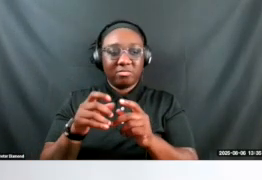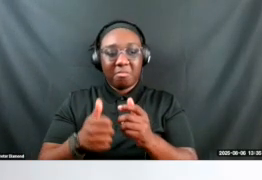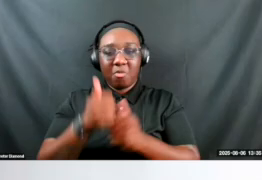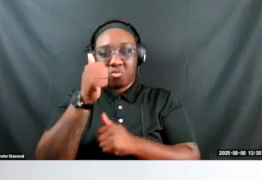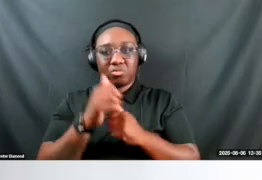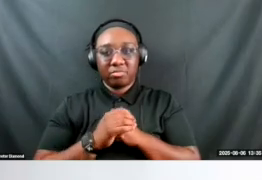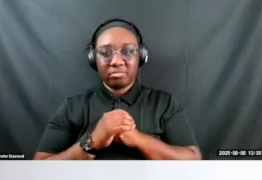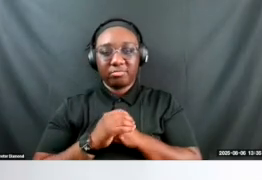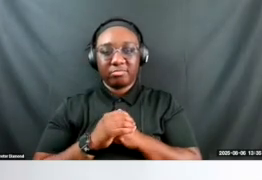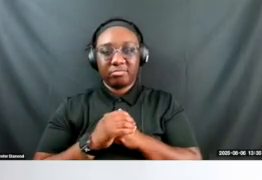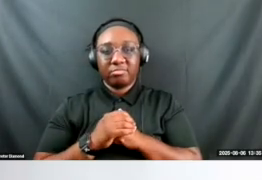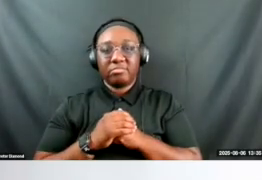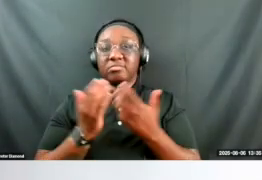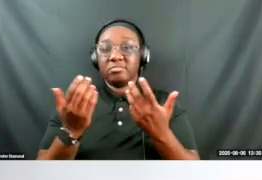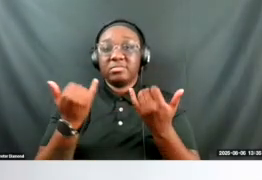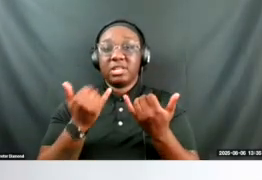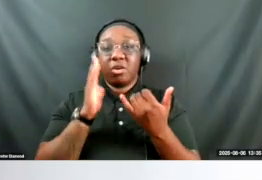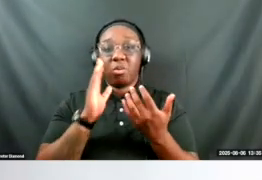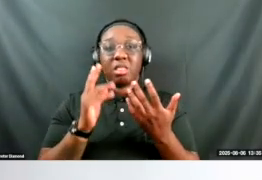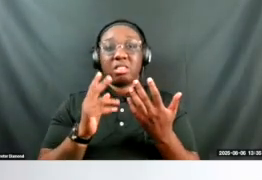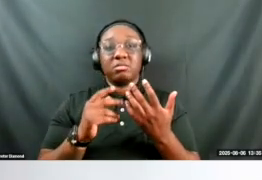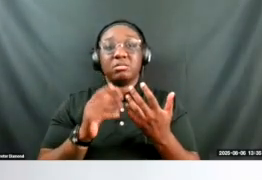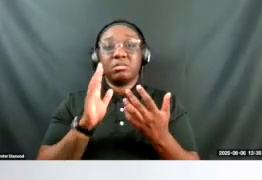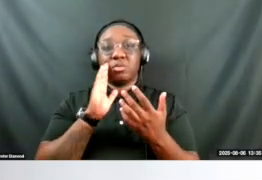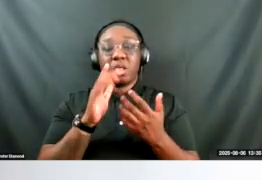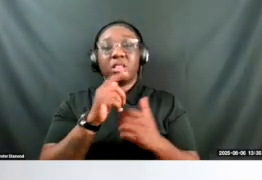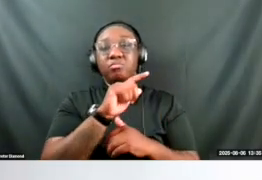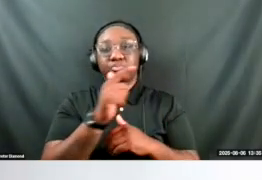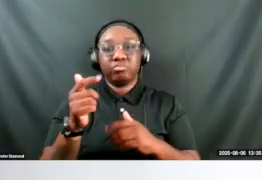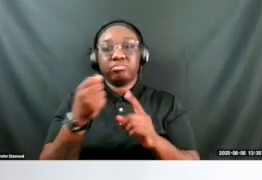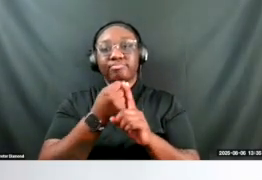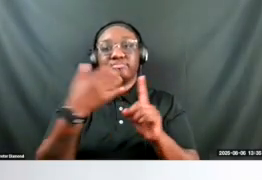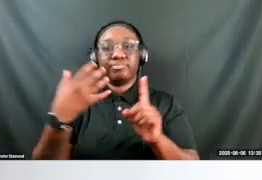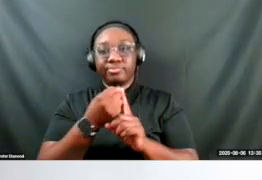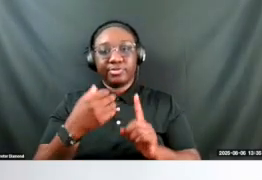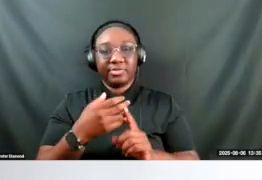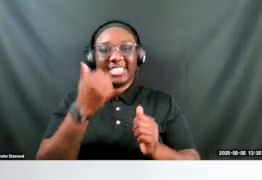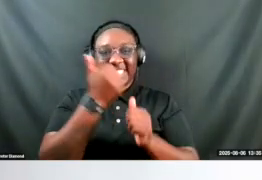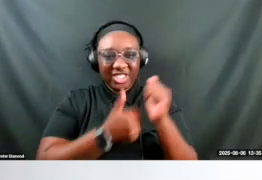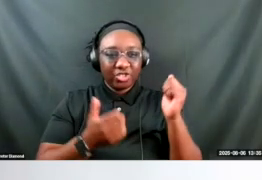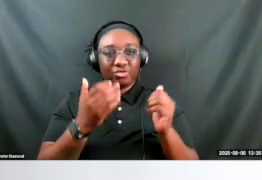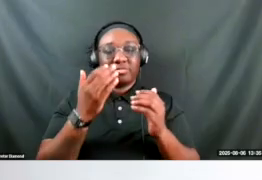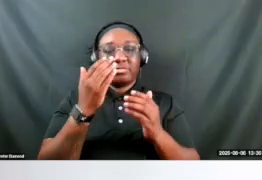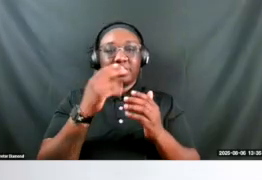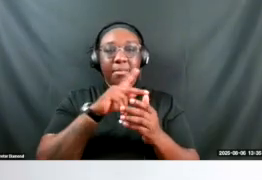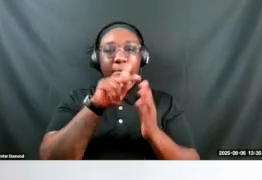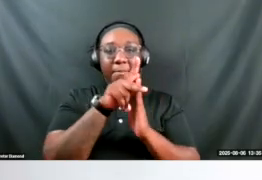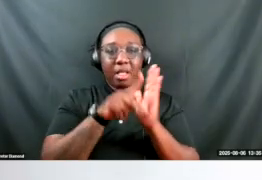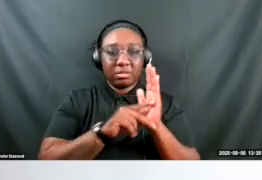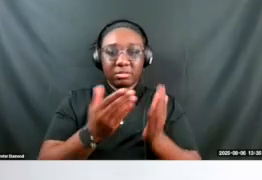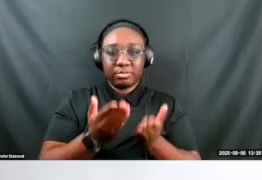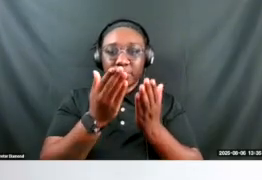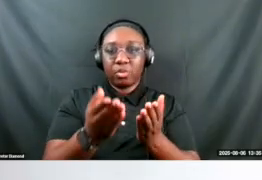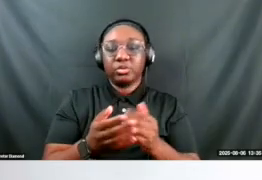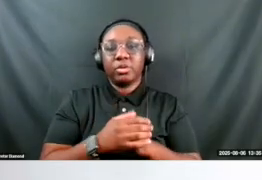Yeah. We will now go through each policy proposal in more detail. Our light-duty incentive programs have